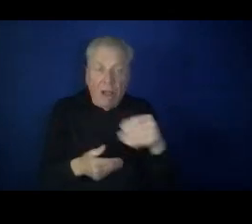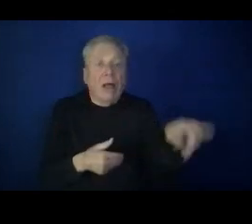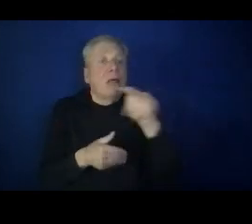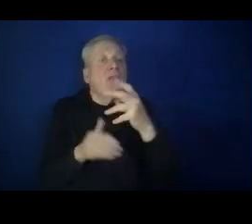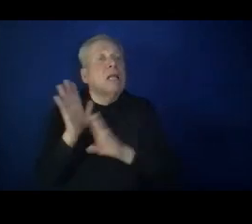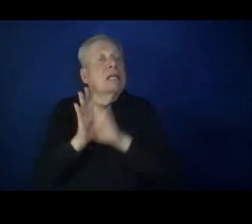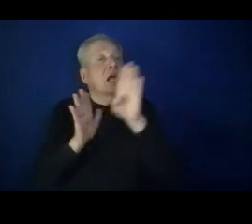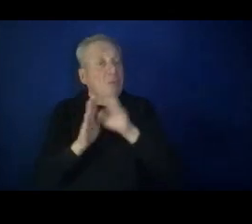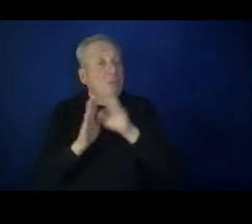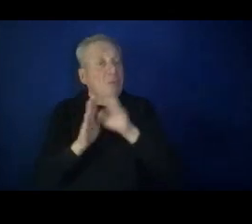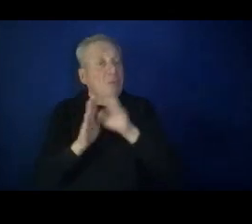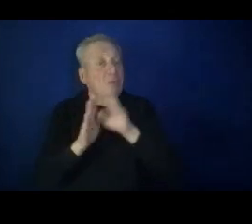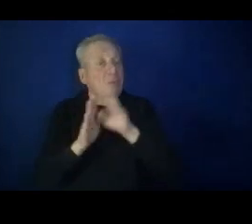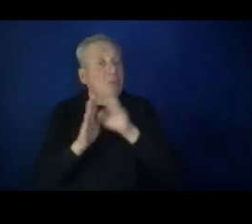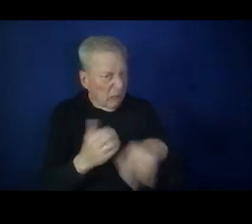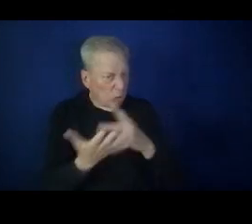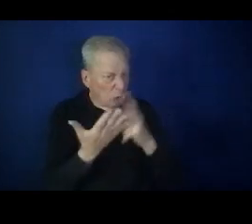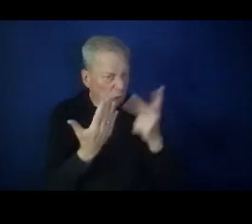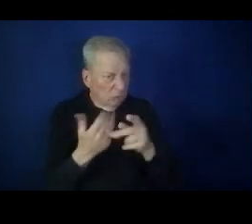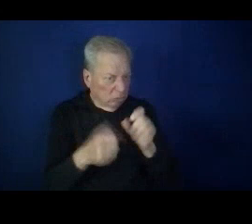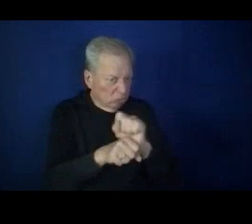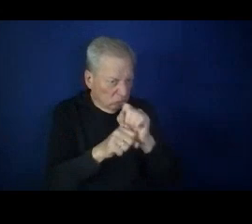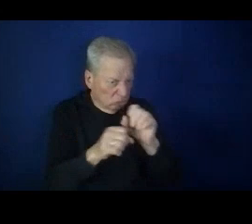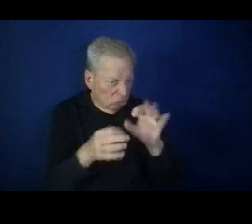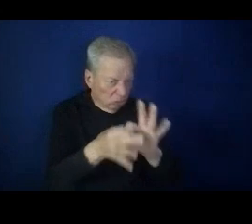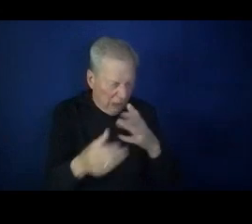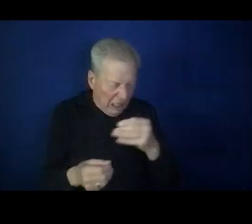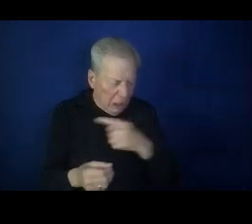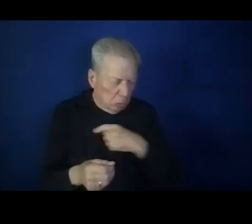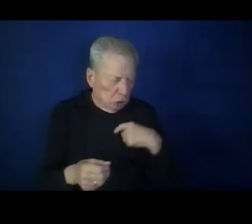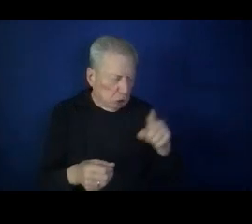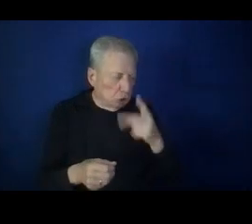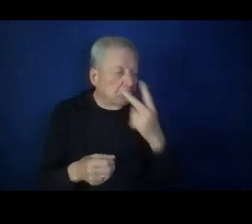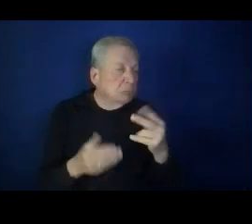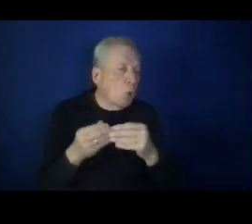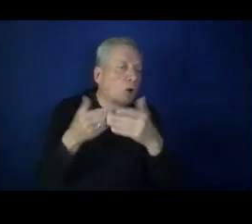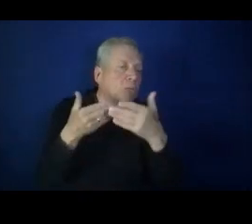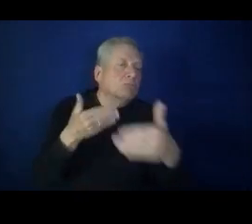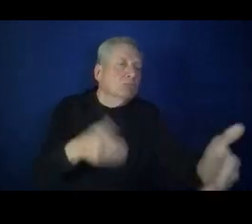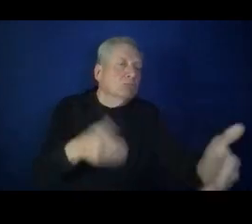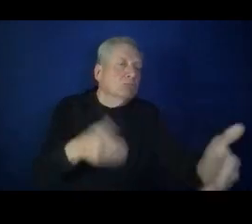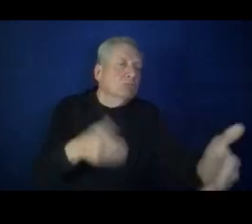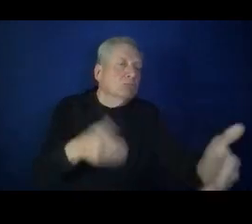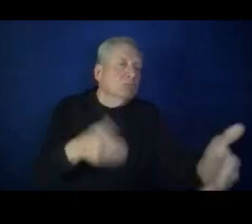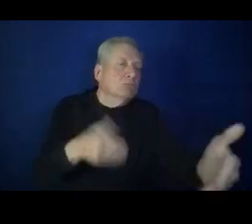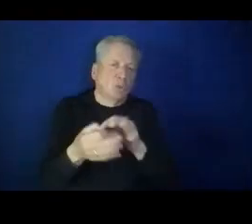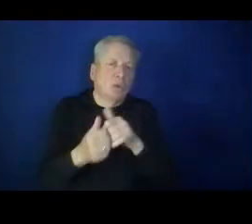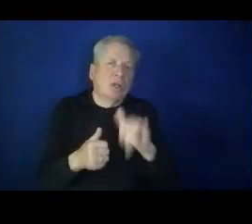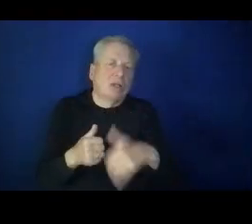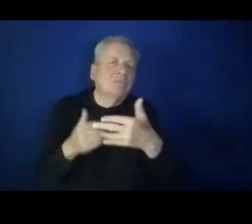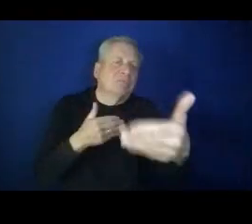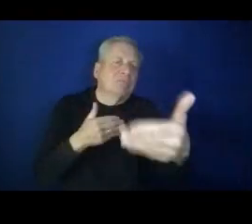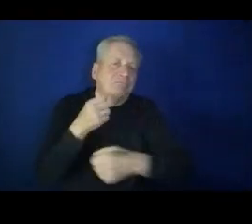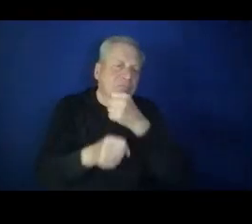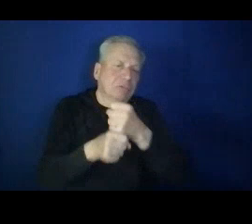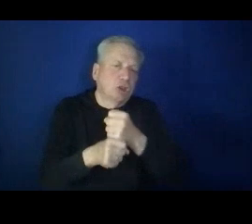on that program, and we should see a lot of improvements for the application process in the coming year.